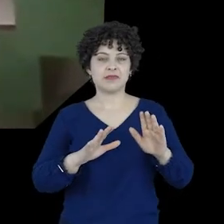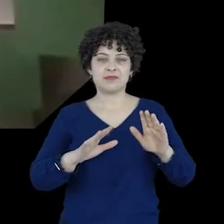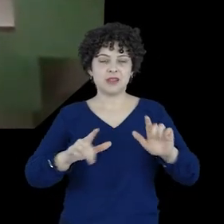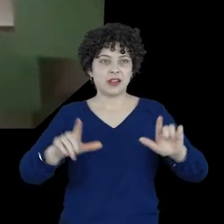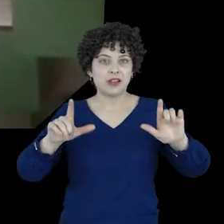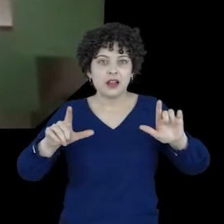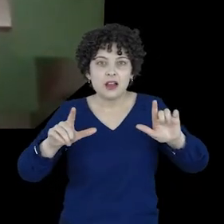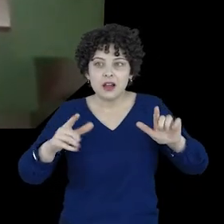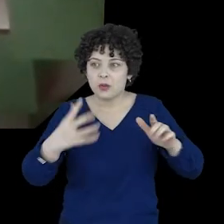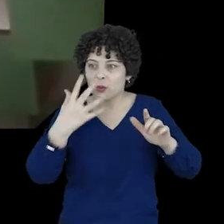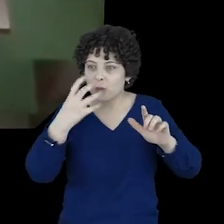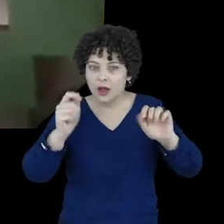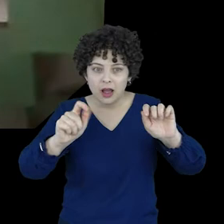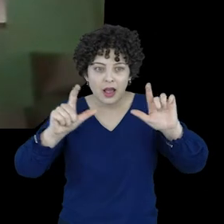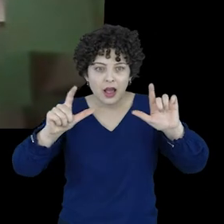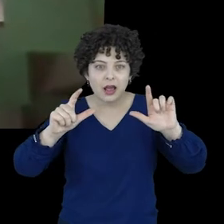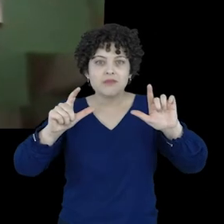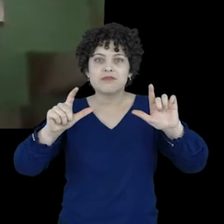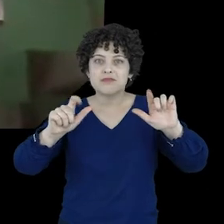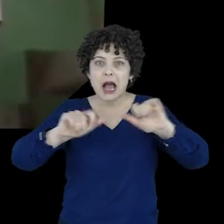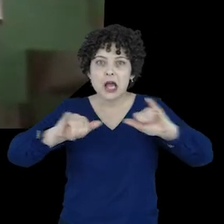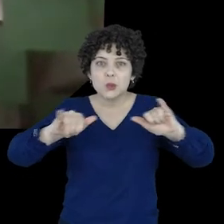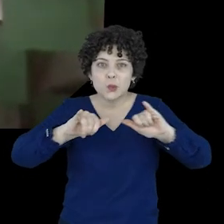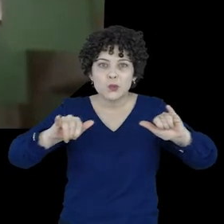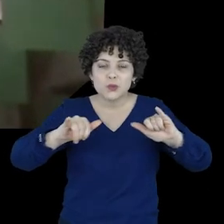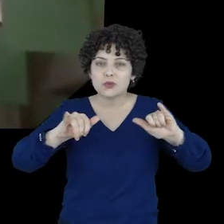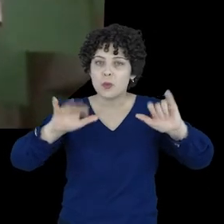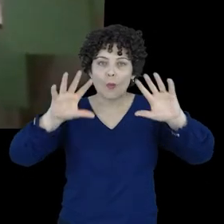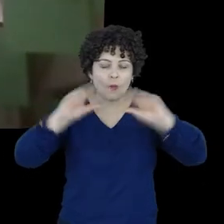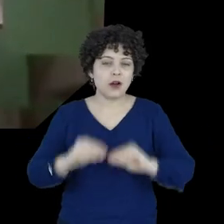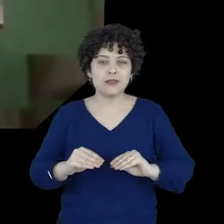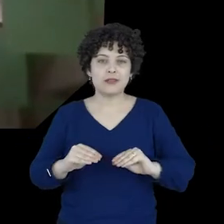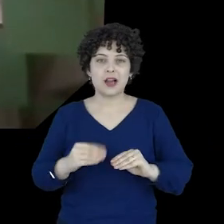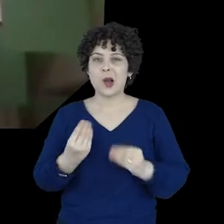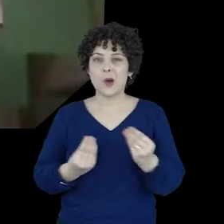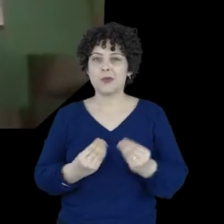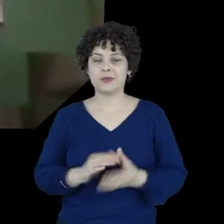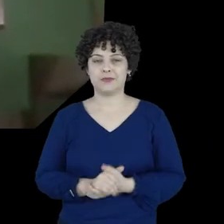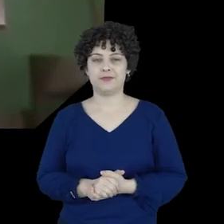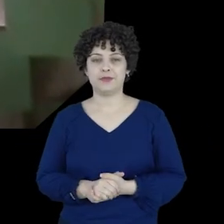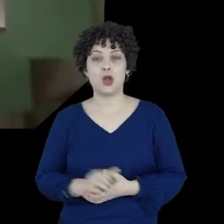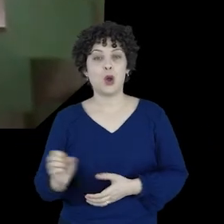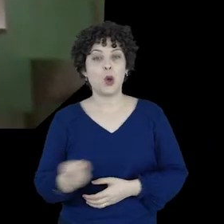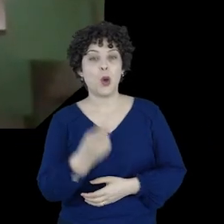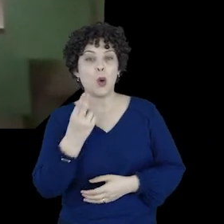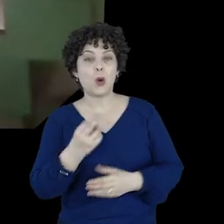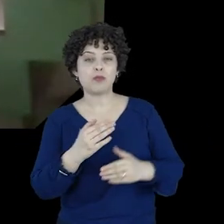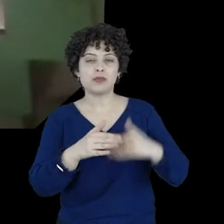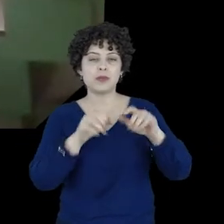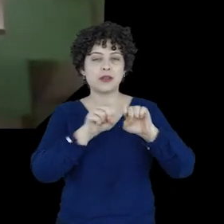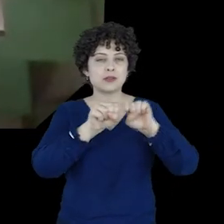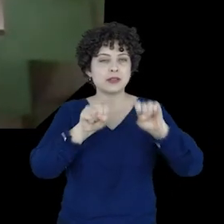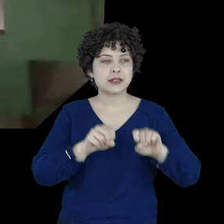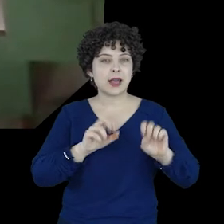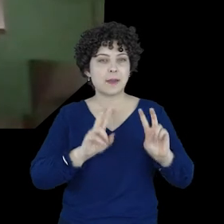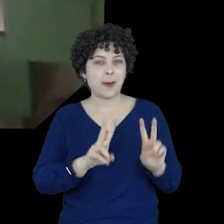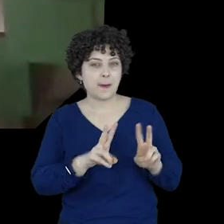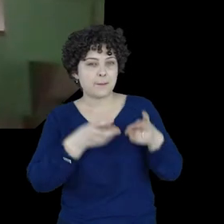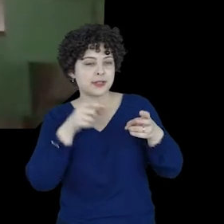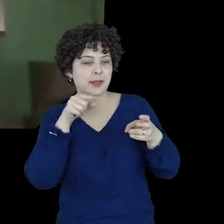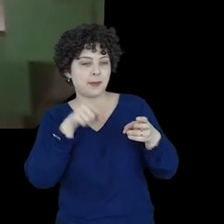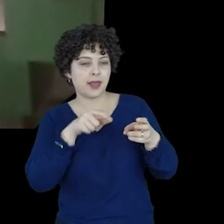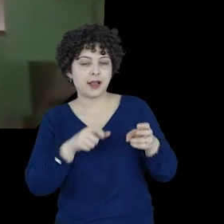have certain adverts being shown to them? Or can we go by a watershed system